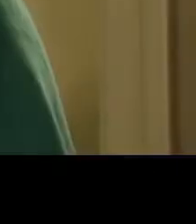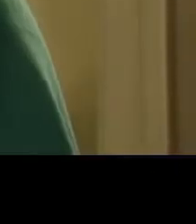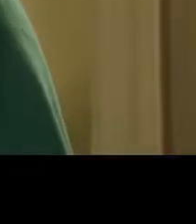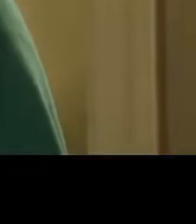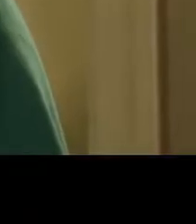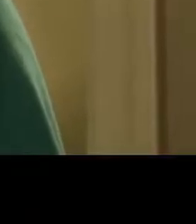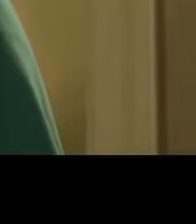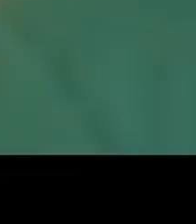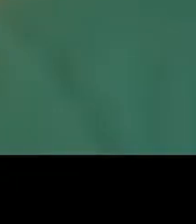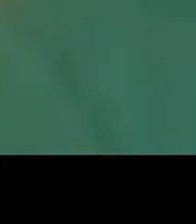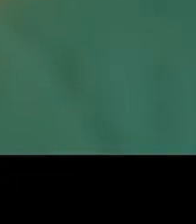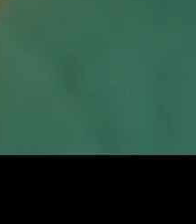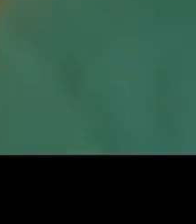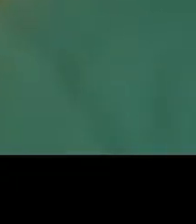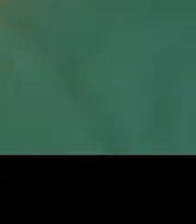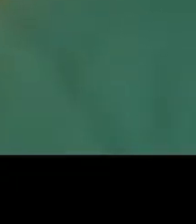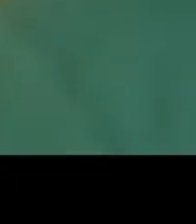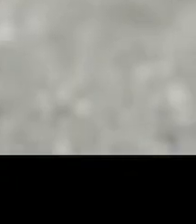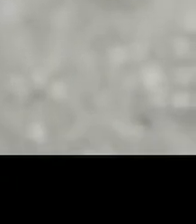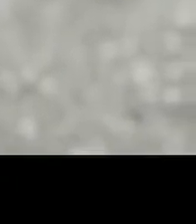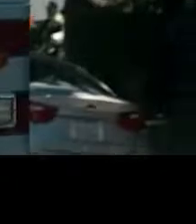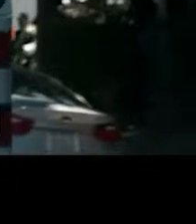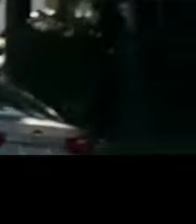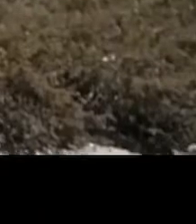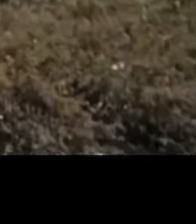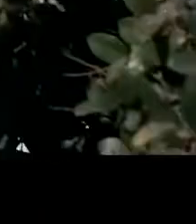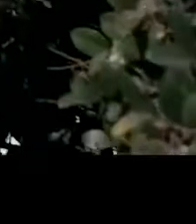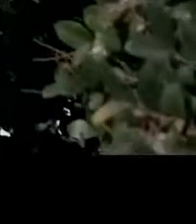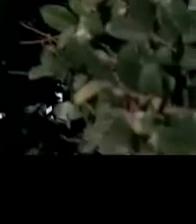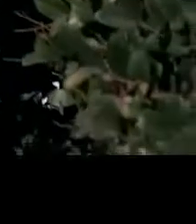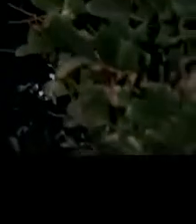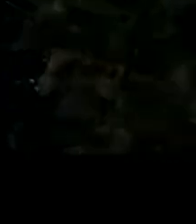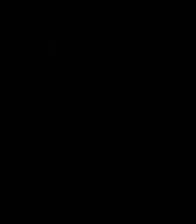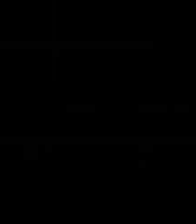don't leave the building. Why not?